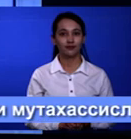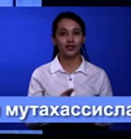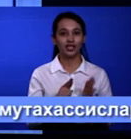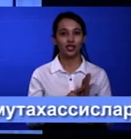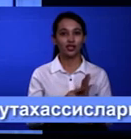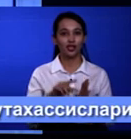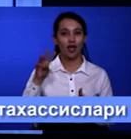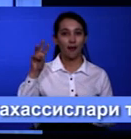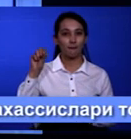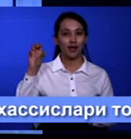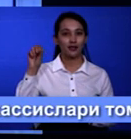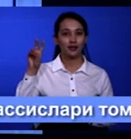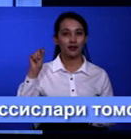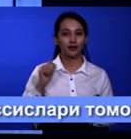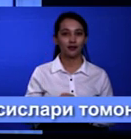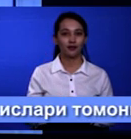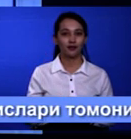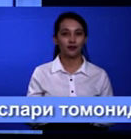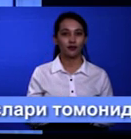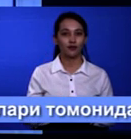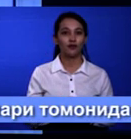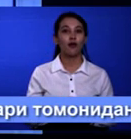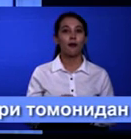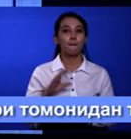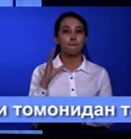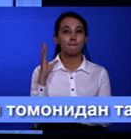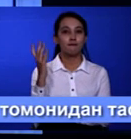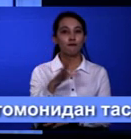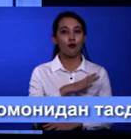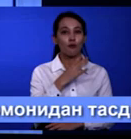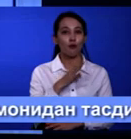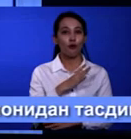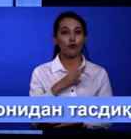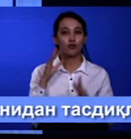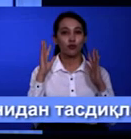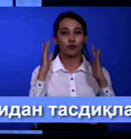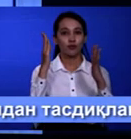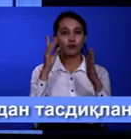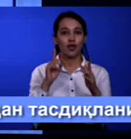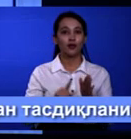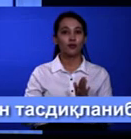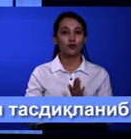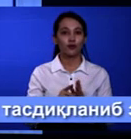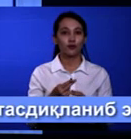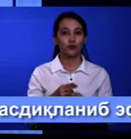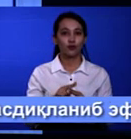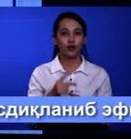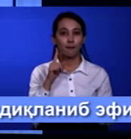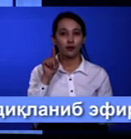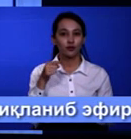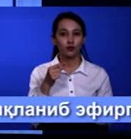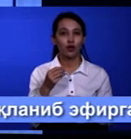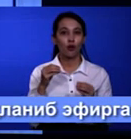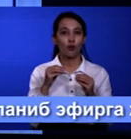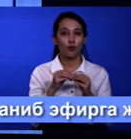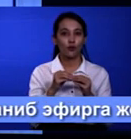Yettinchi masala. Bog'bon bog' barpo etish maqsadida bir soatda 10 tadan gilos